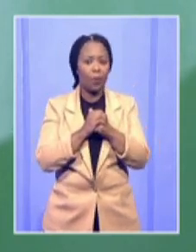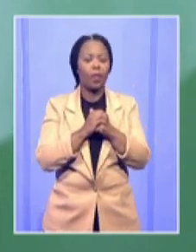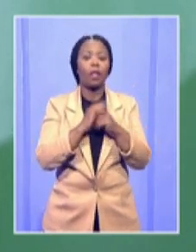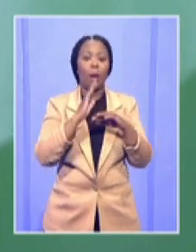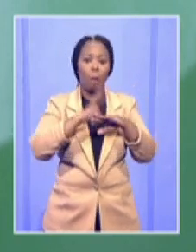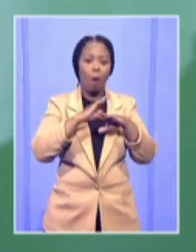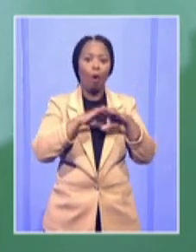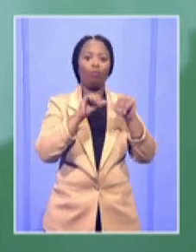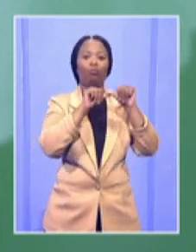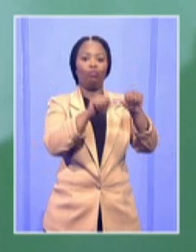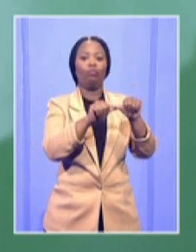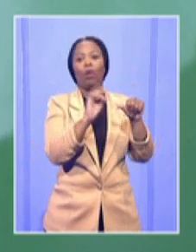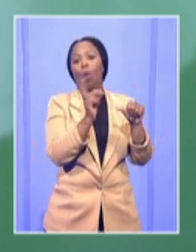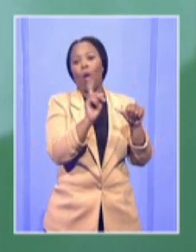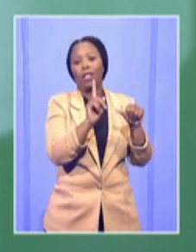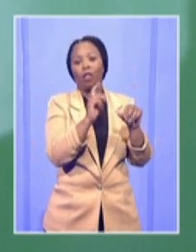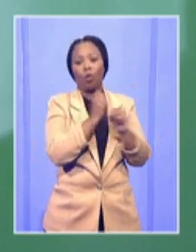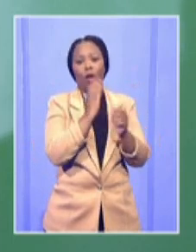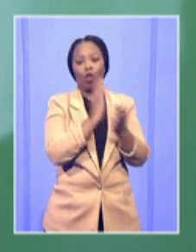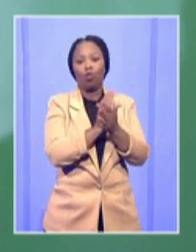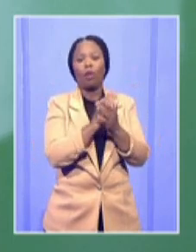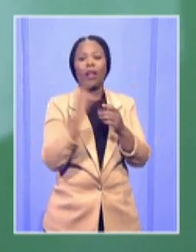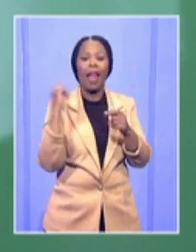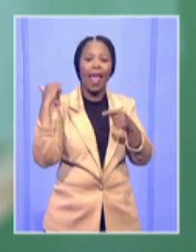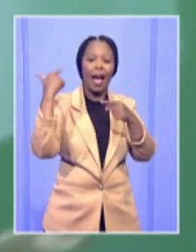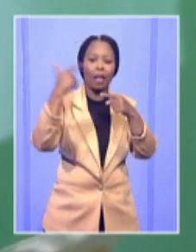a lasting legacy?